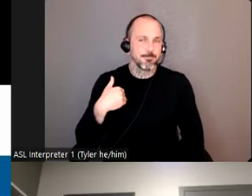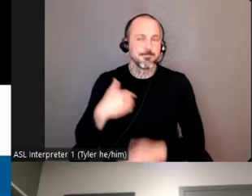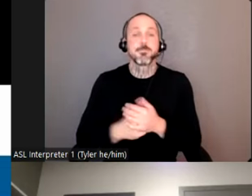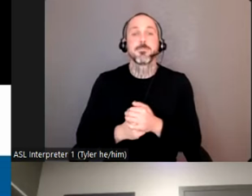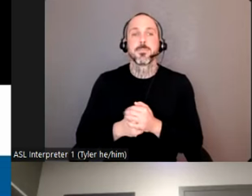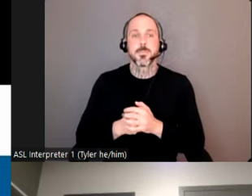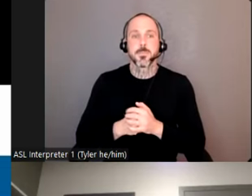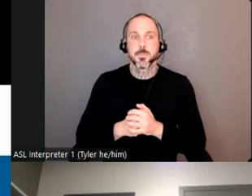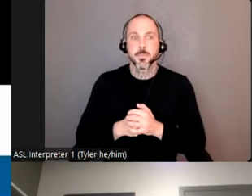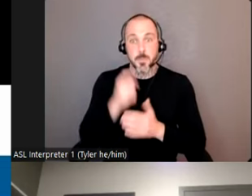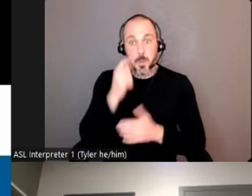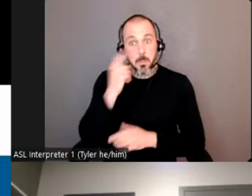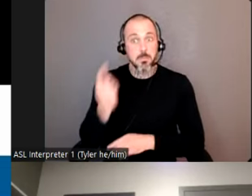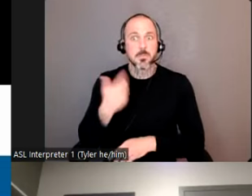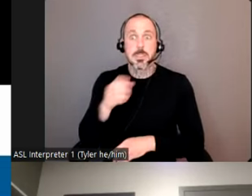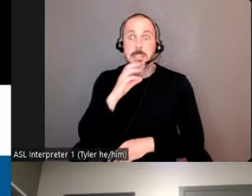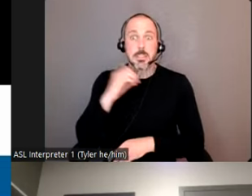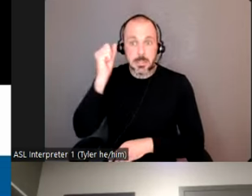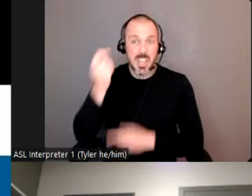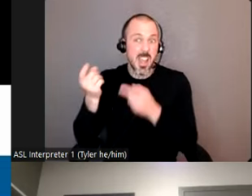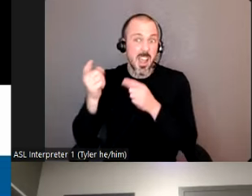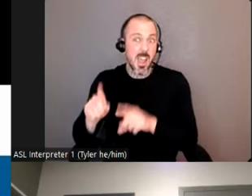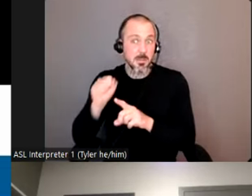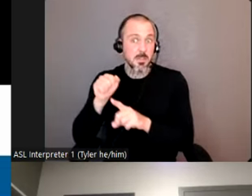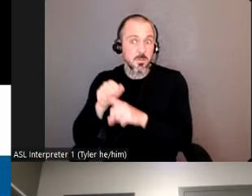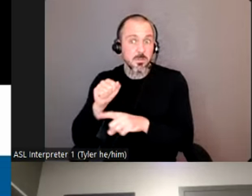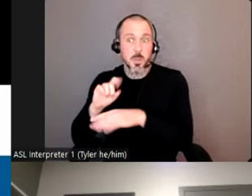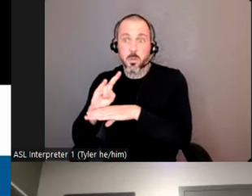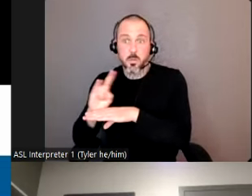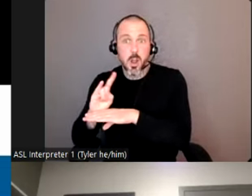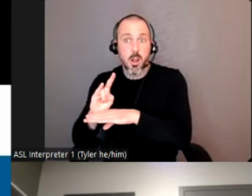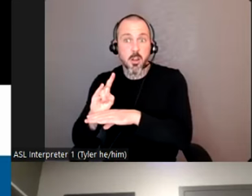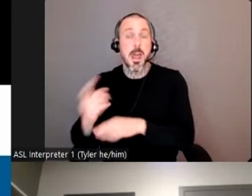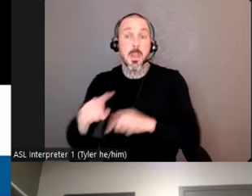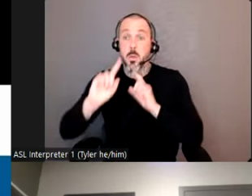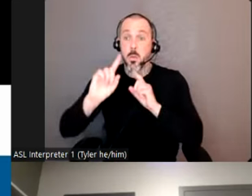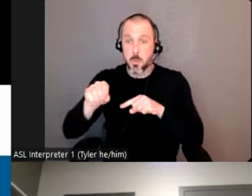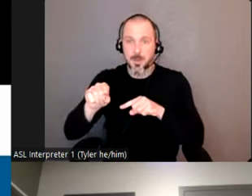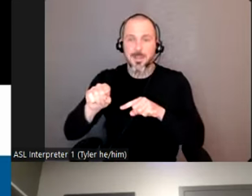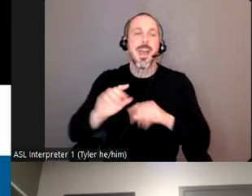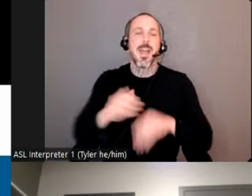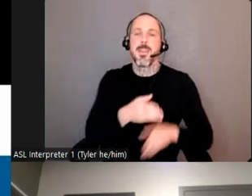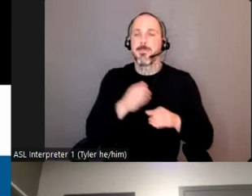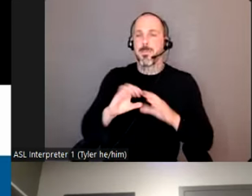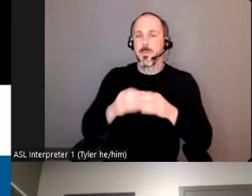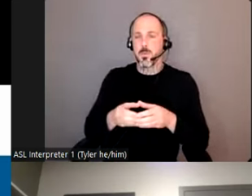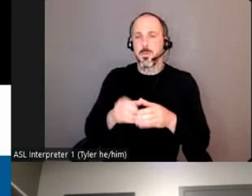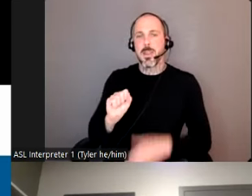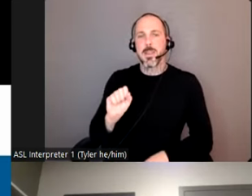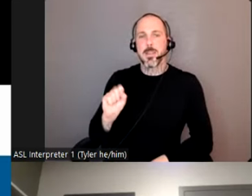senior victims. So when someone reports their fraud, that gets referred to the senior support unit. We also